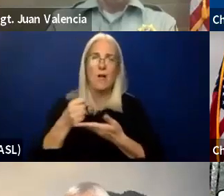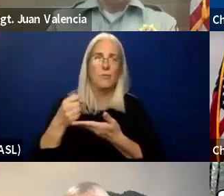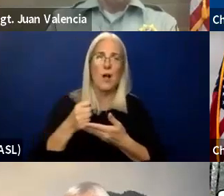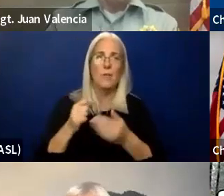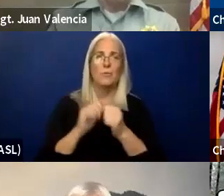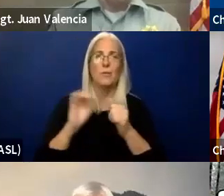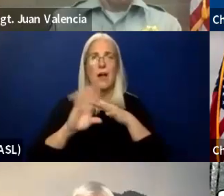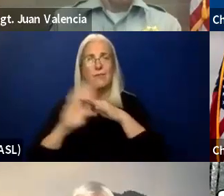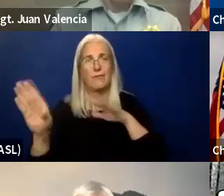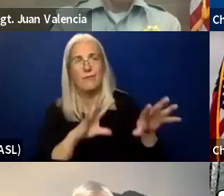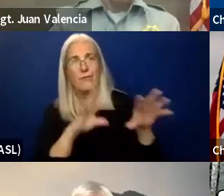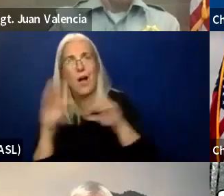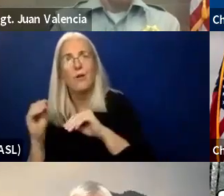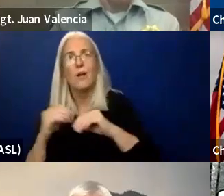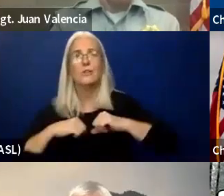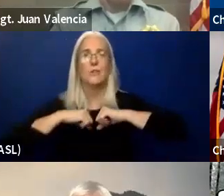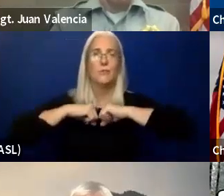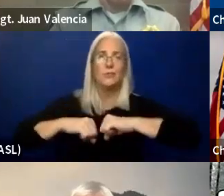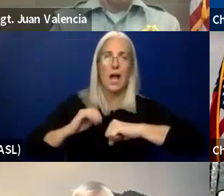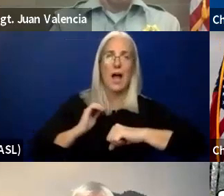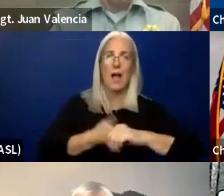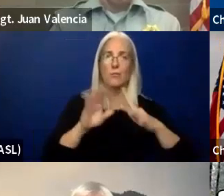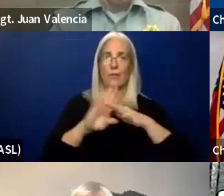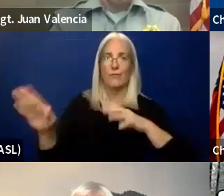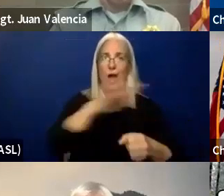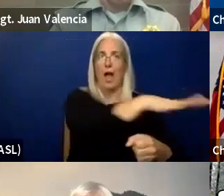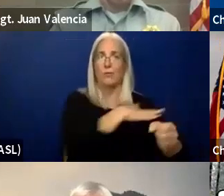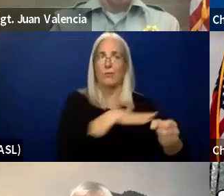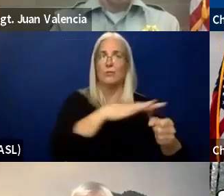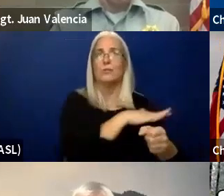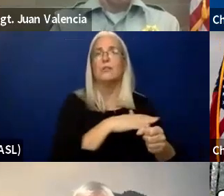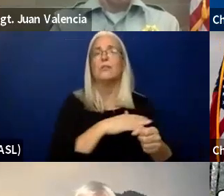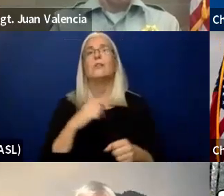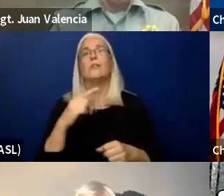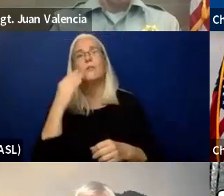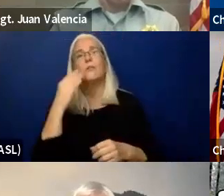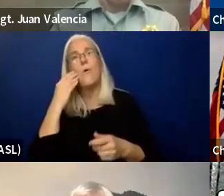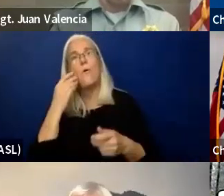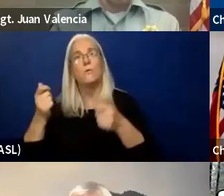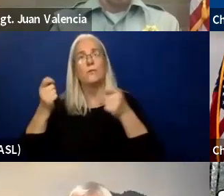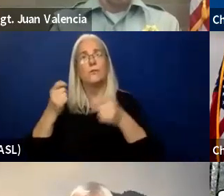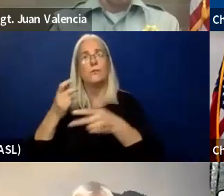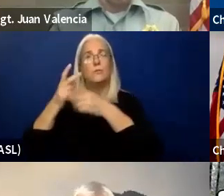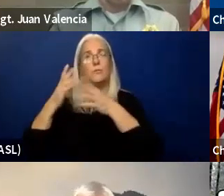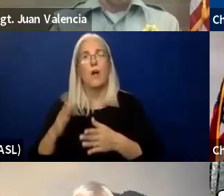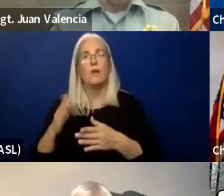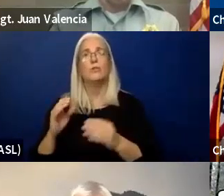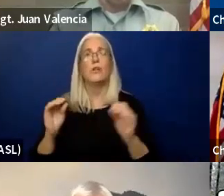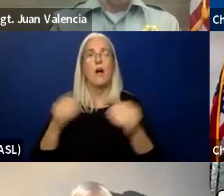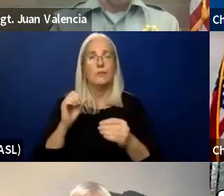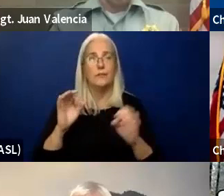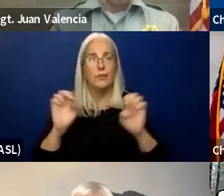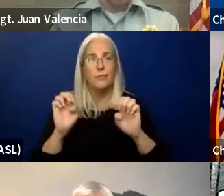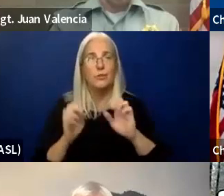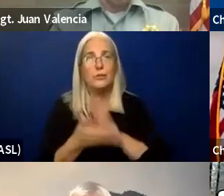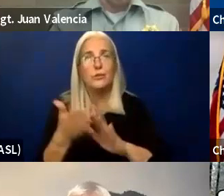our neighborhoods. As you all know, the directors of both the Office of Emergency Services, head of the State Office of Emergency Services,